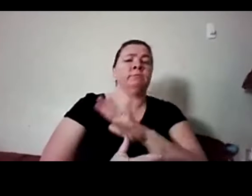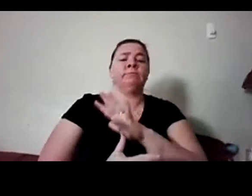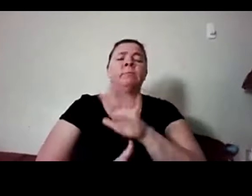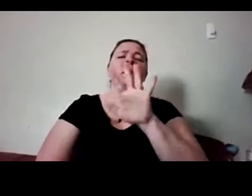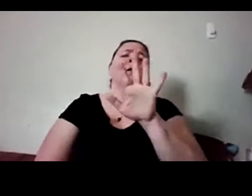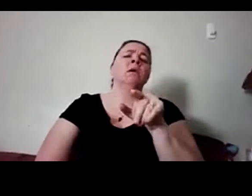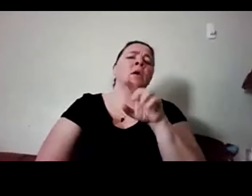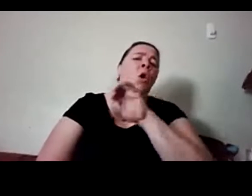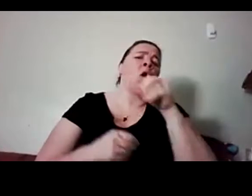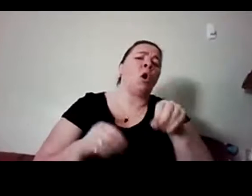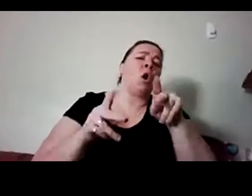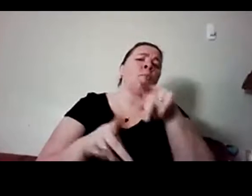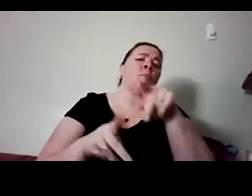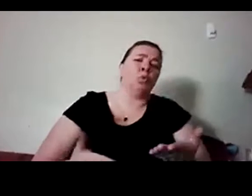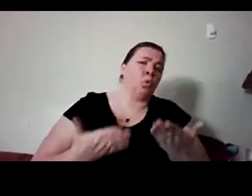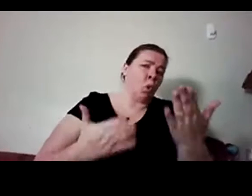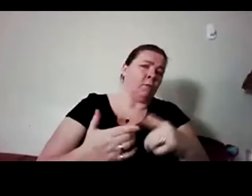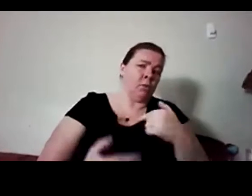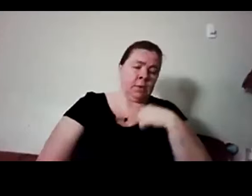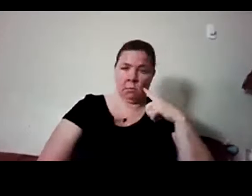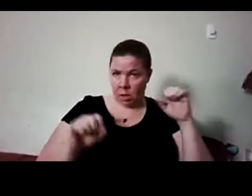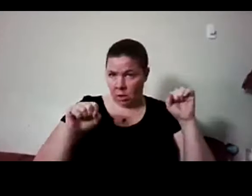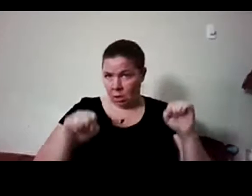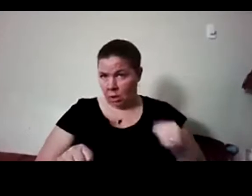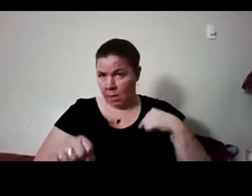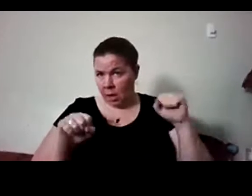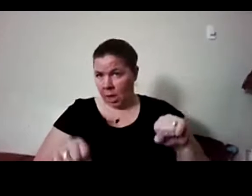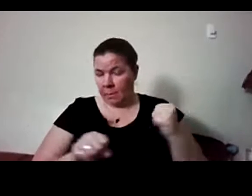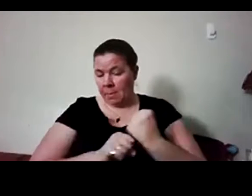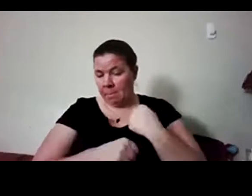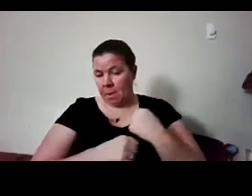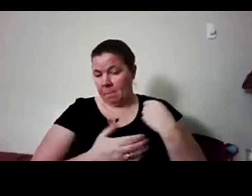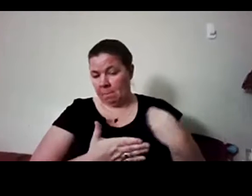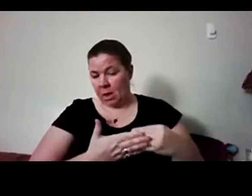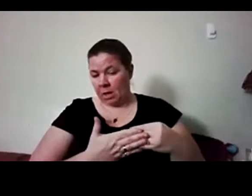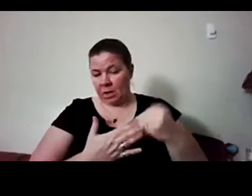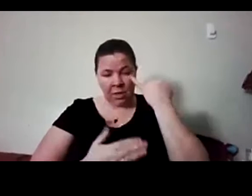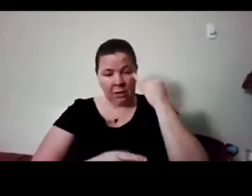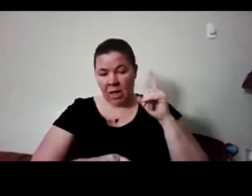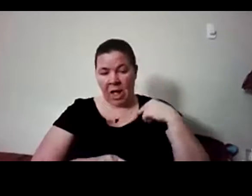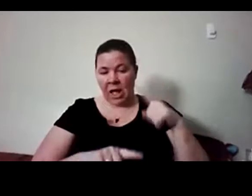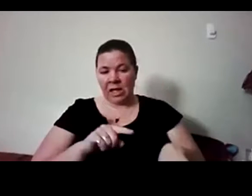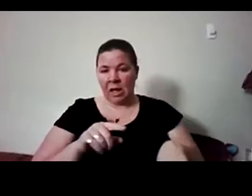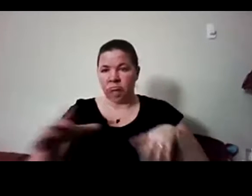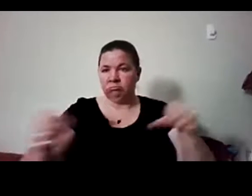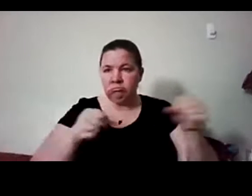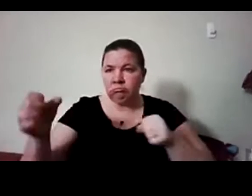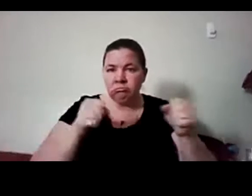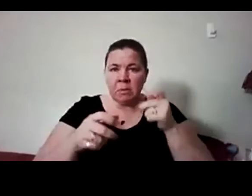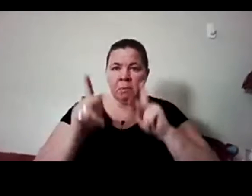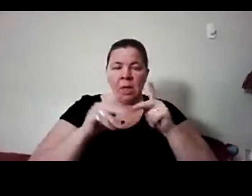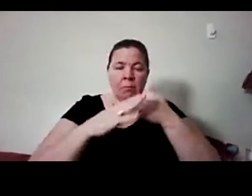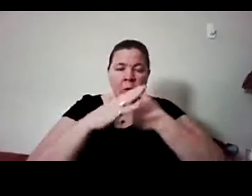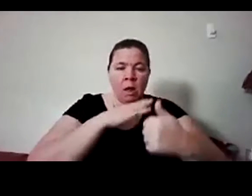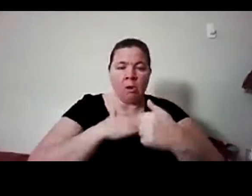me, will I be able to make money if I cannot recruit? If I